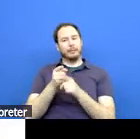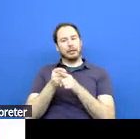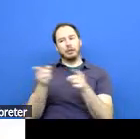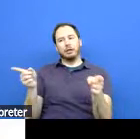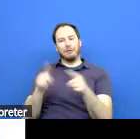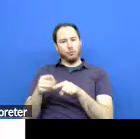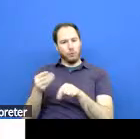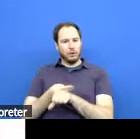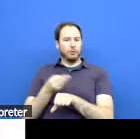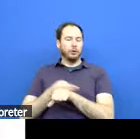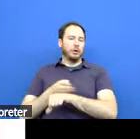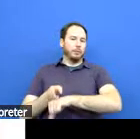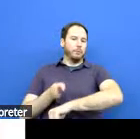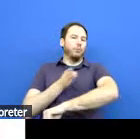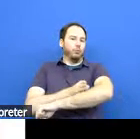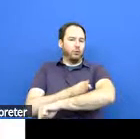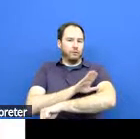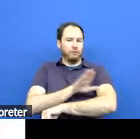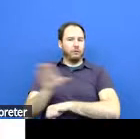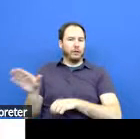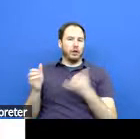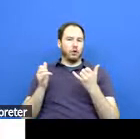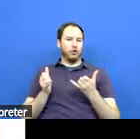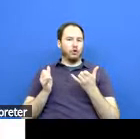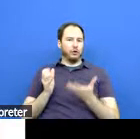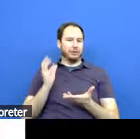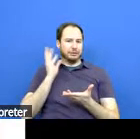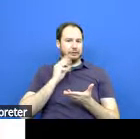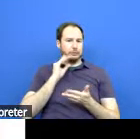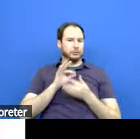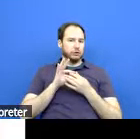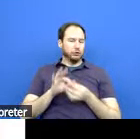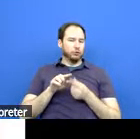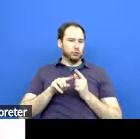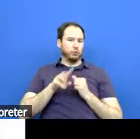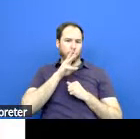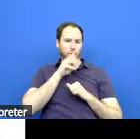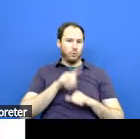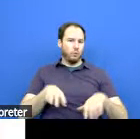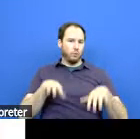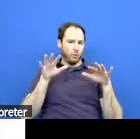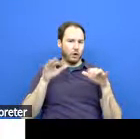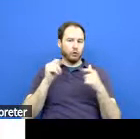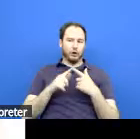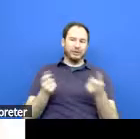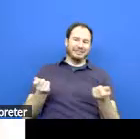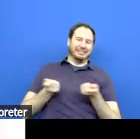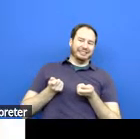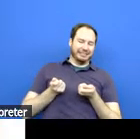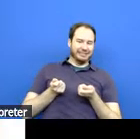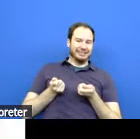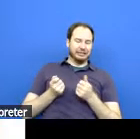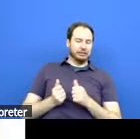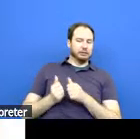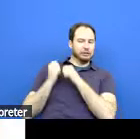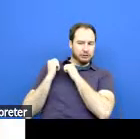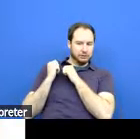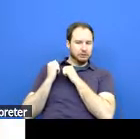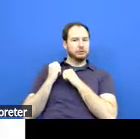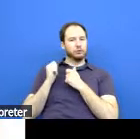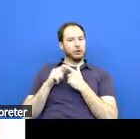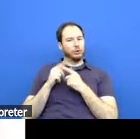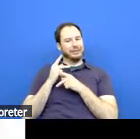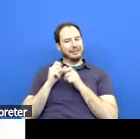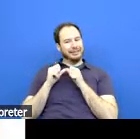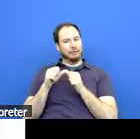additional stormwater collection from the neighboring property so that they can draw some of that water away and hopefully dry some of these